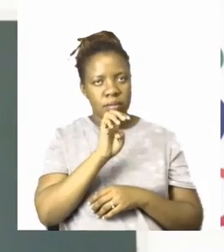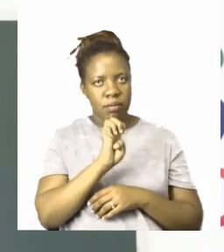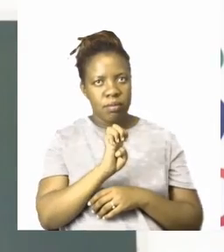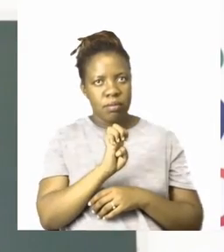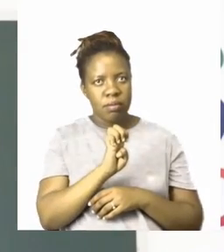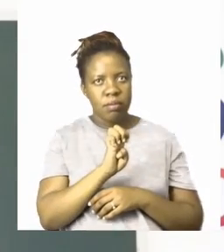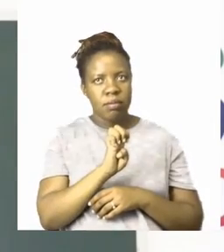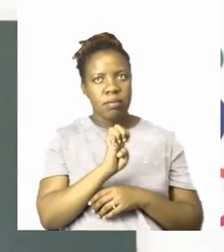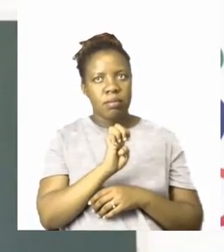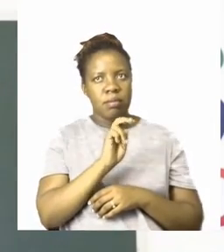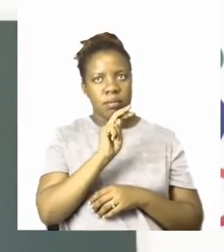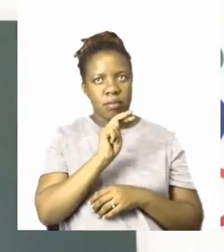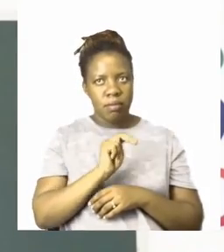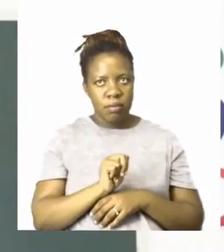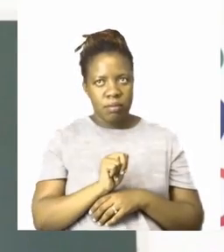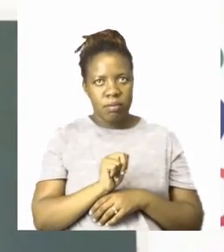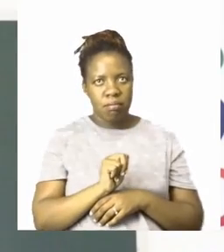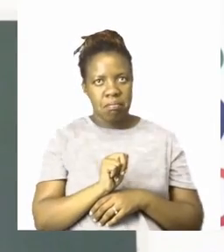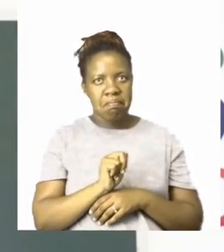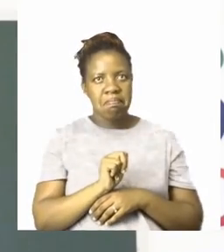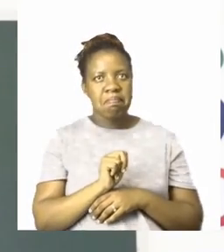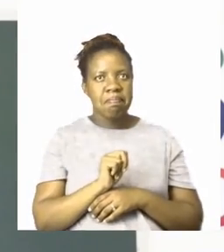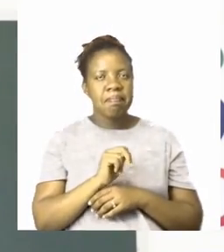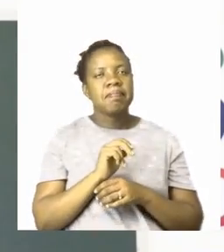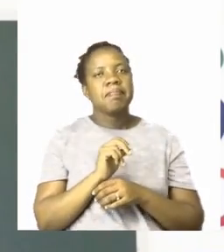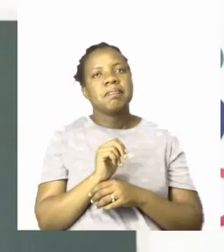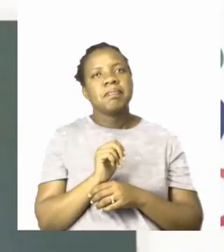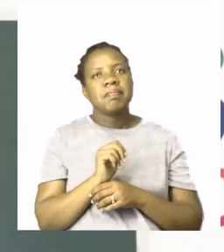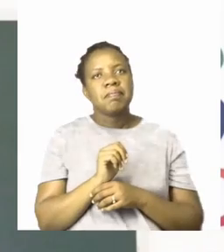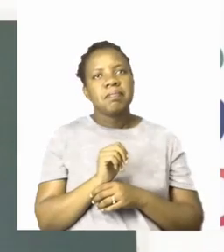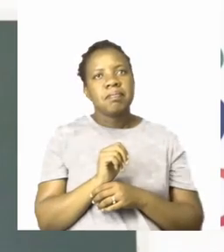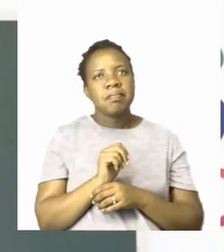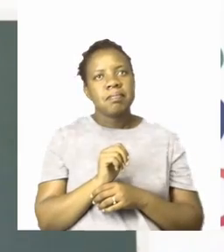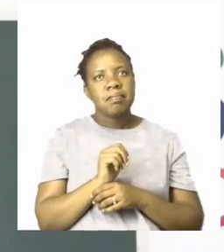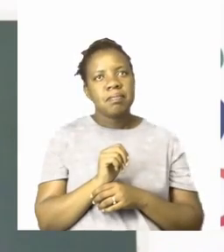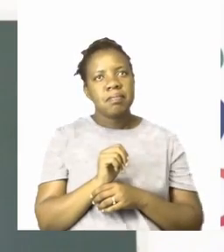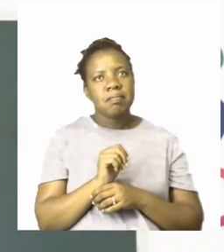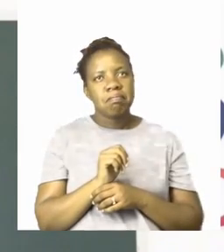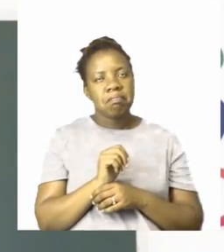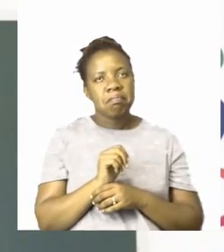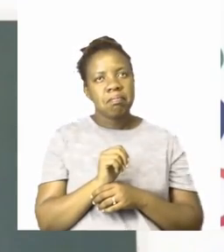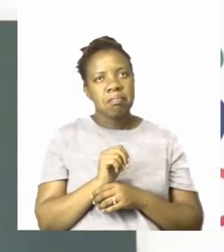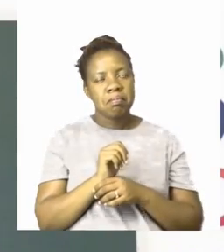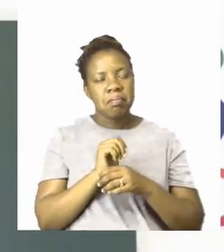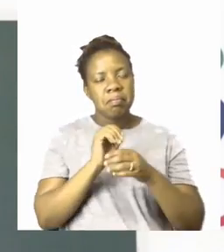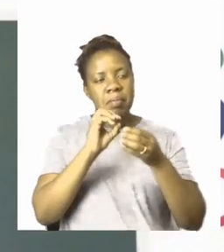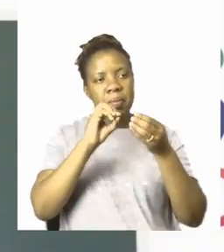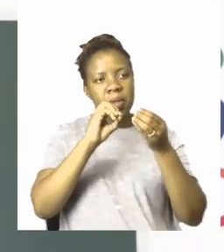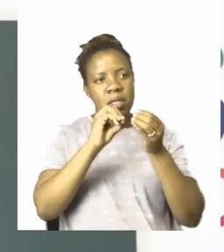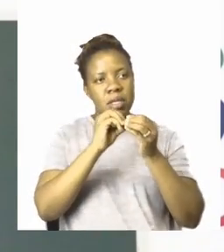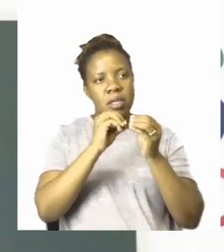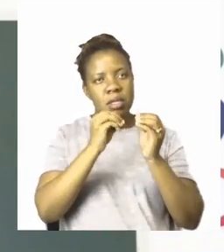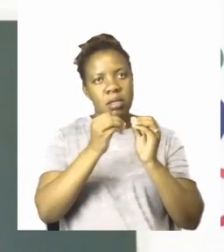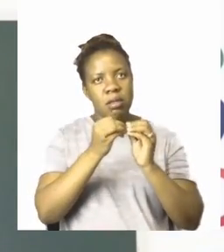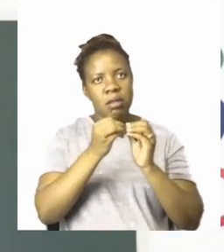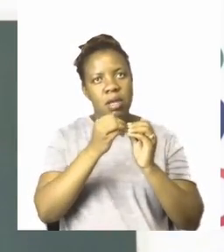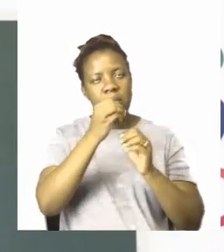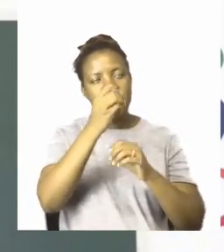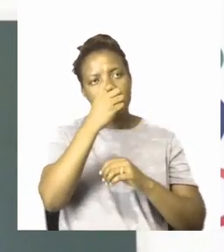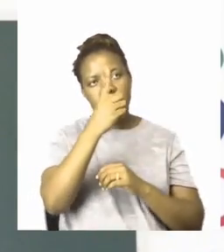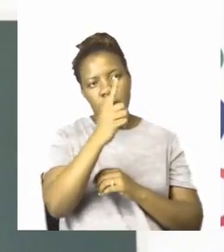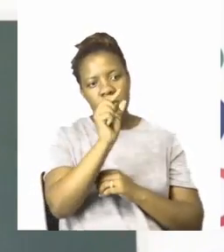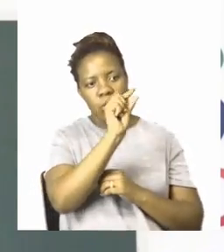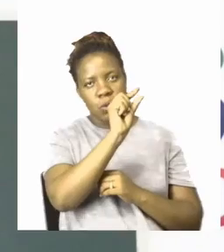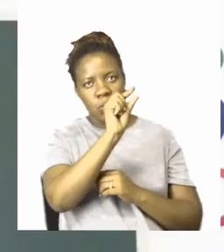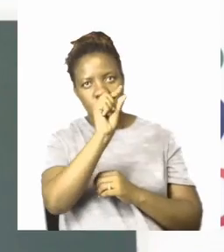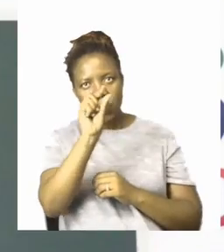E, N. So the next clue's answer is the word